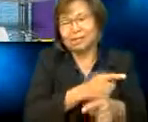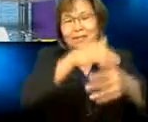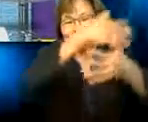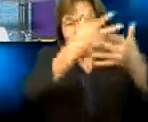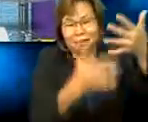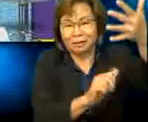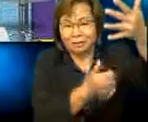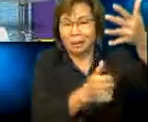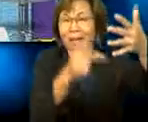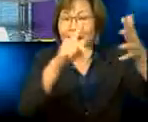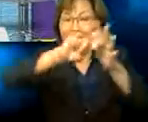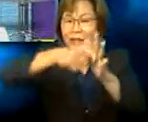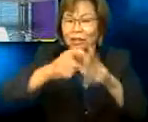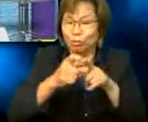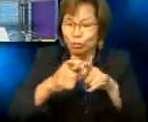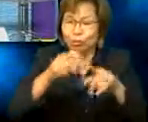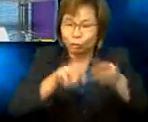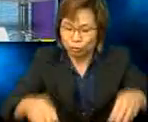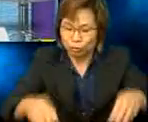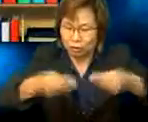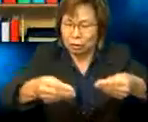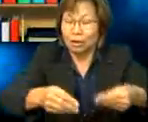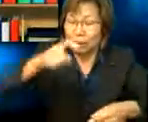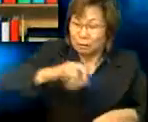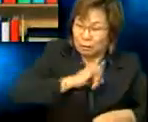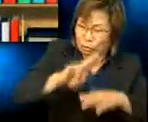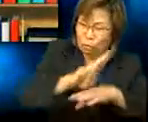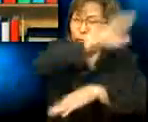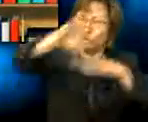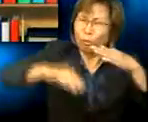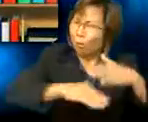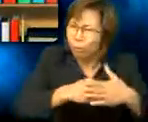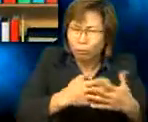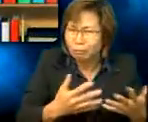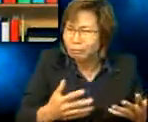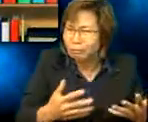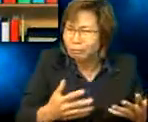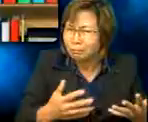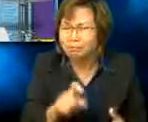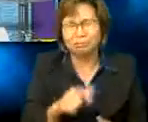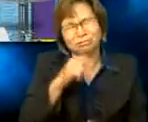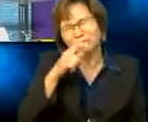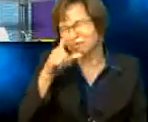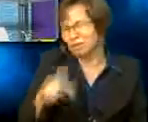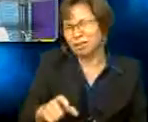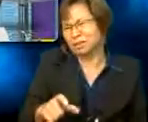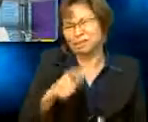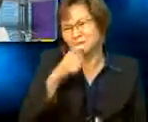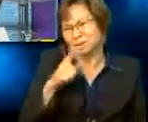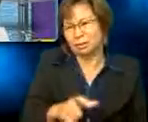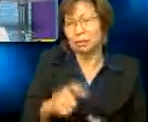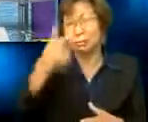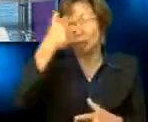10 keywords students are provided with. Must I use all of them? Not necessarily